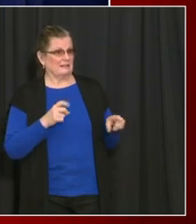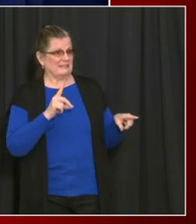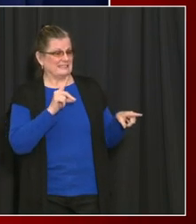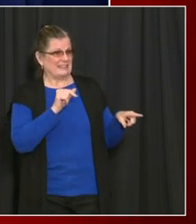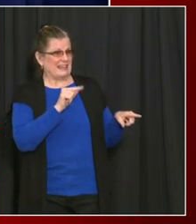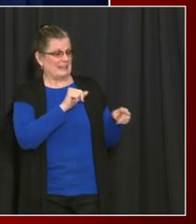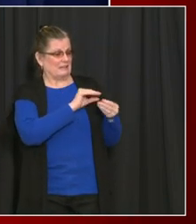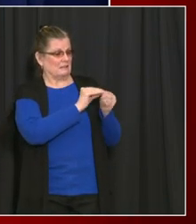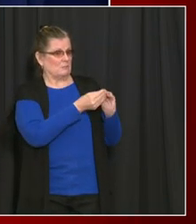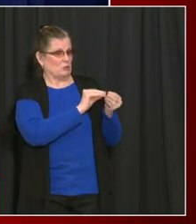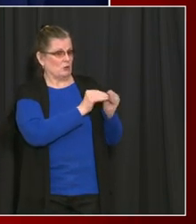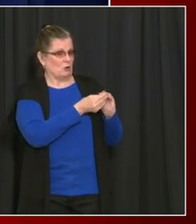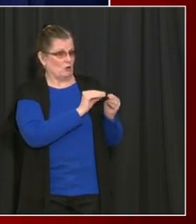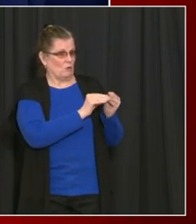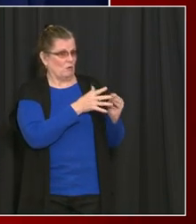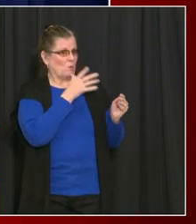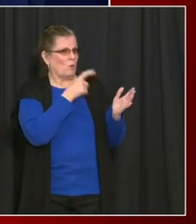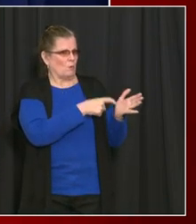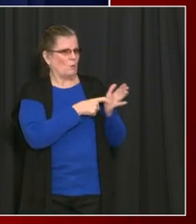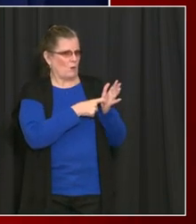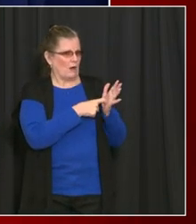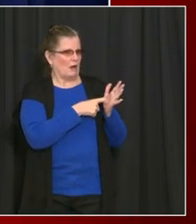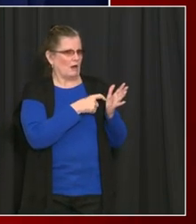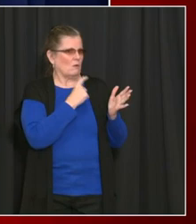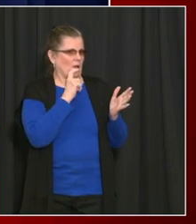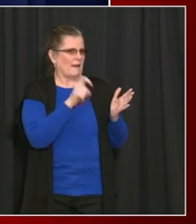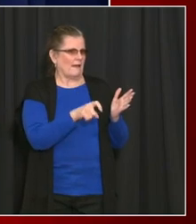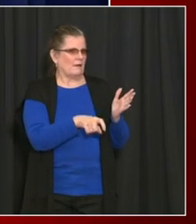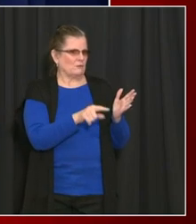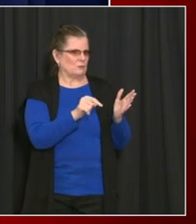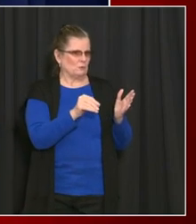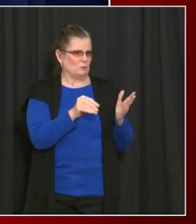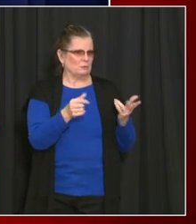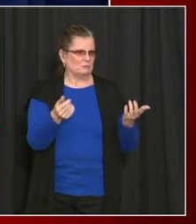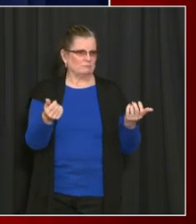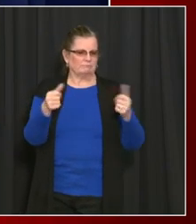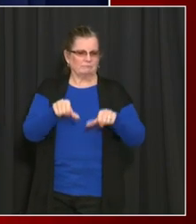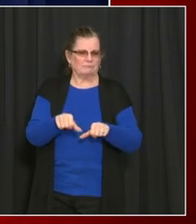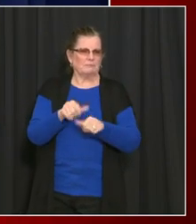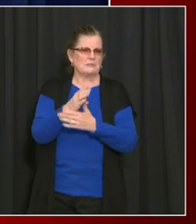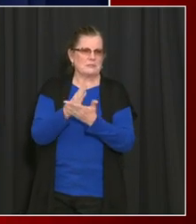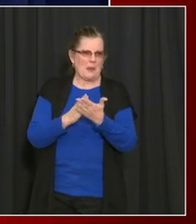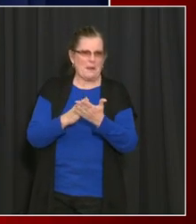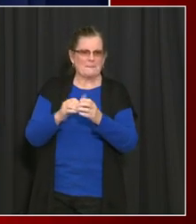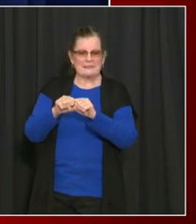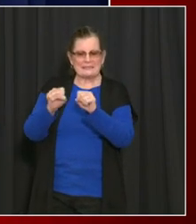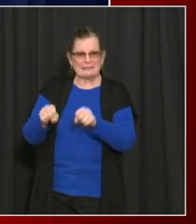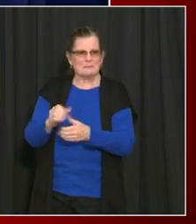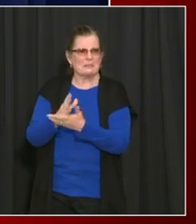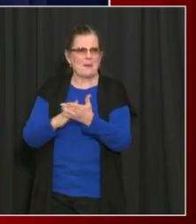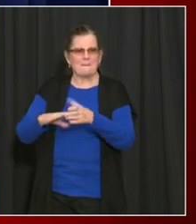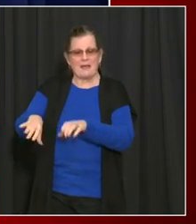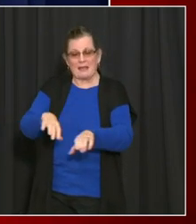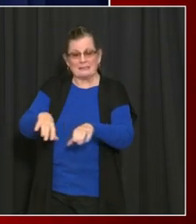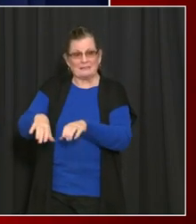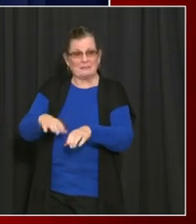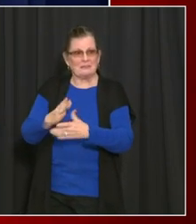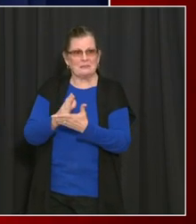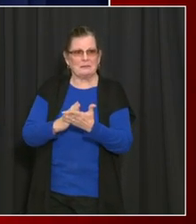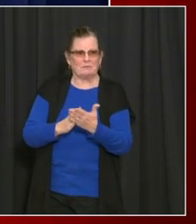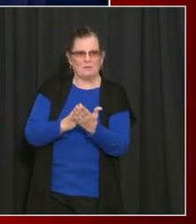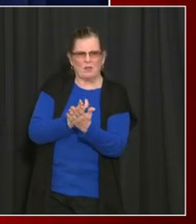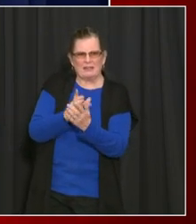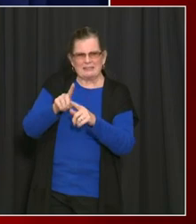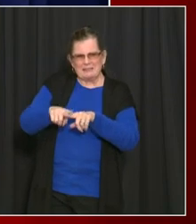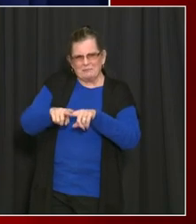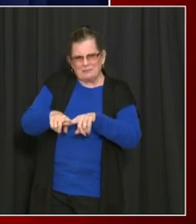required it, that we could turn down some activities or turn them up throughout the phases. And we